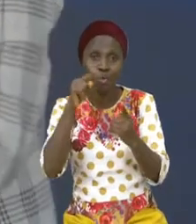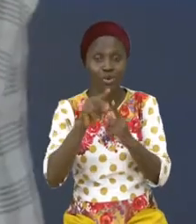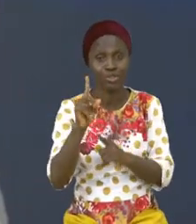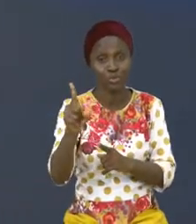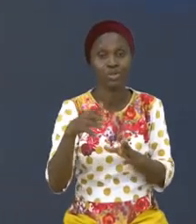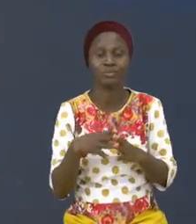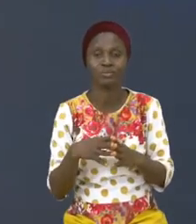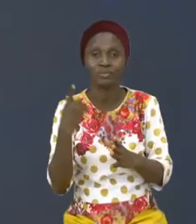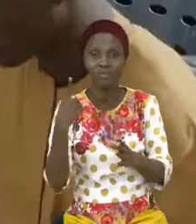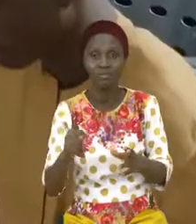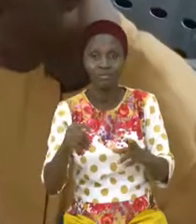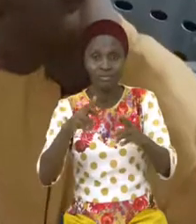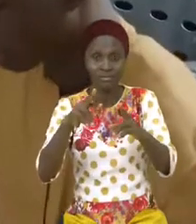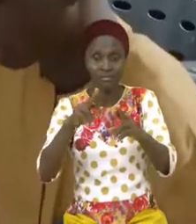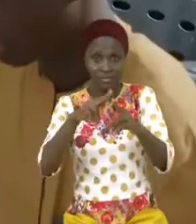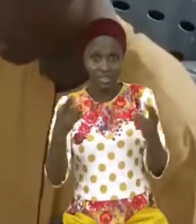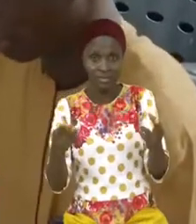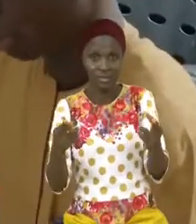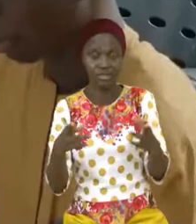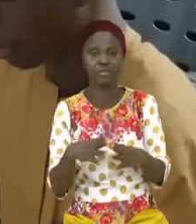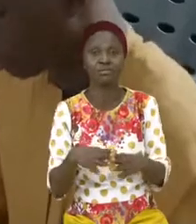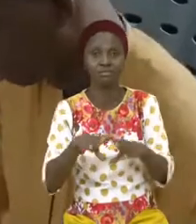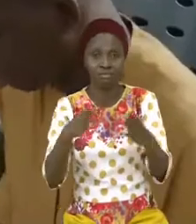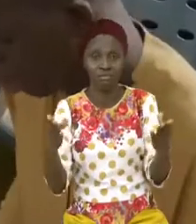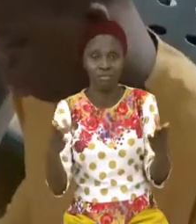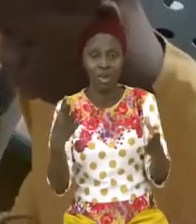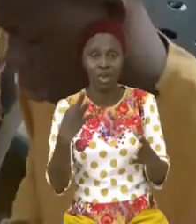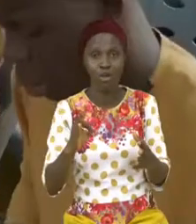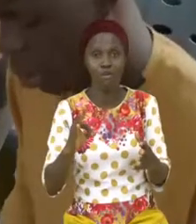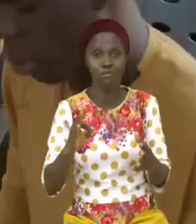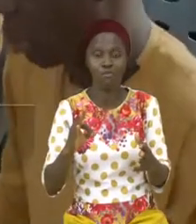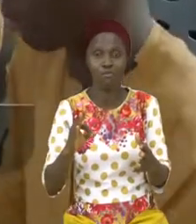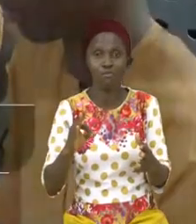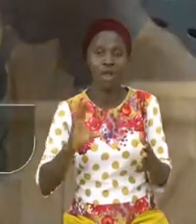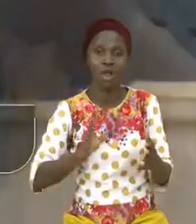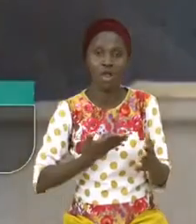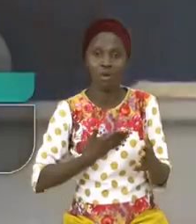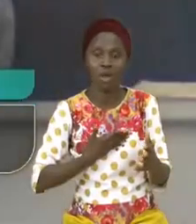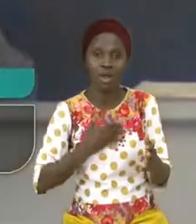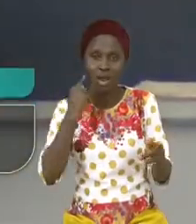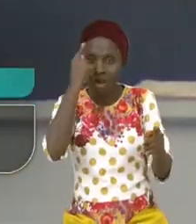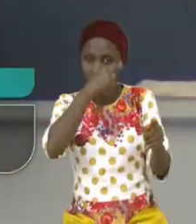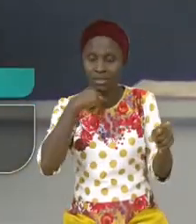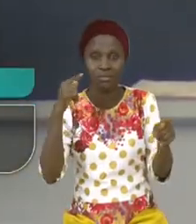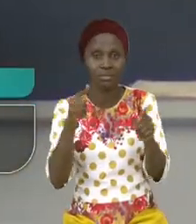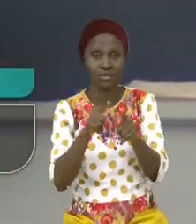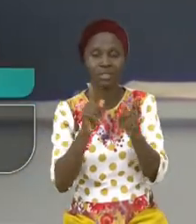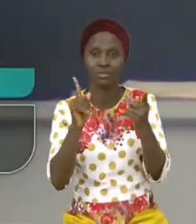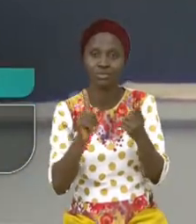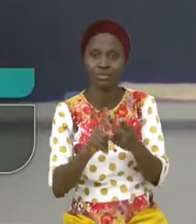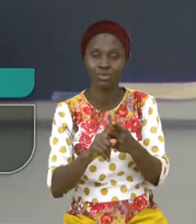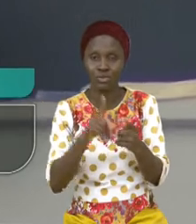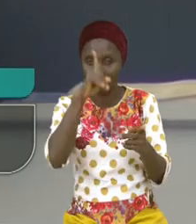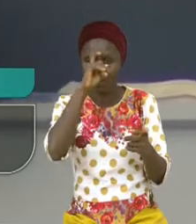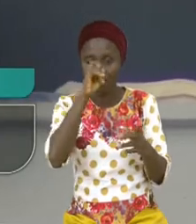the revelation of our simplest to eagles number